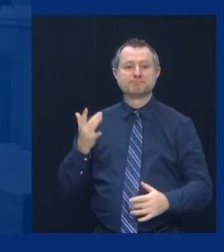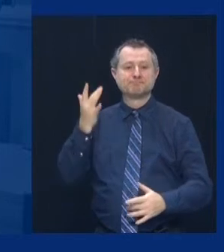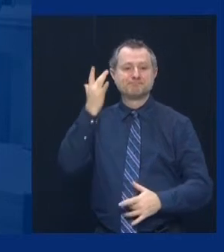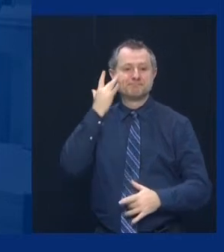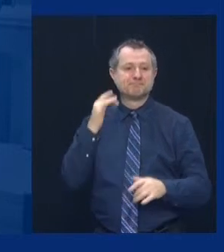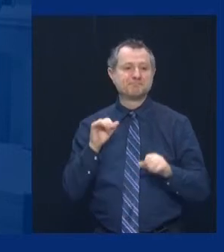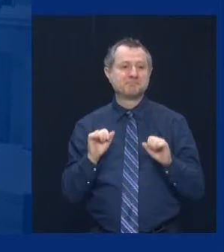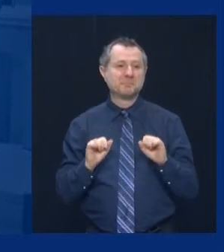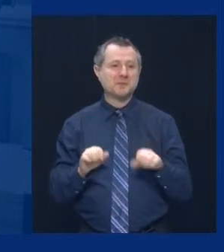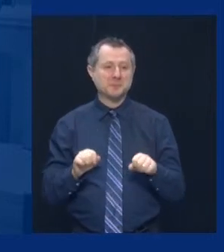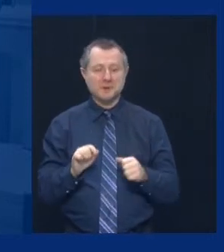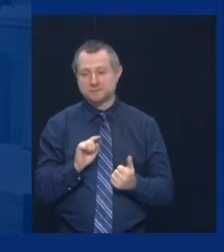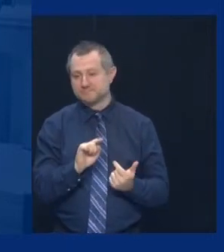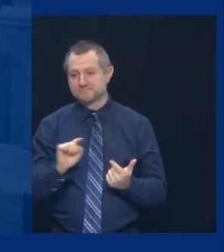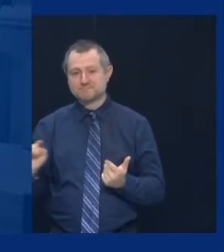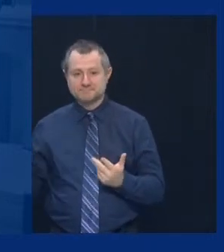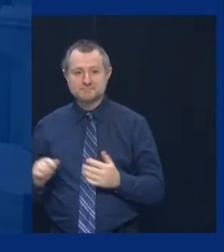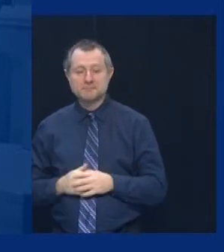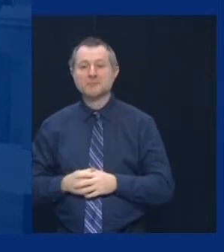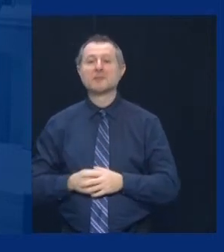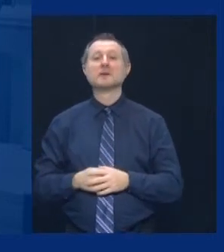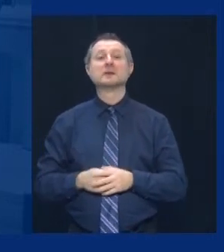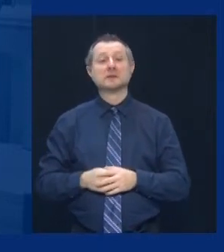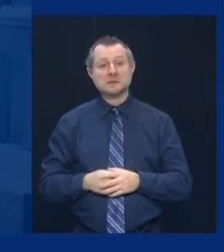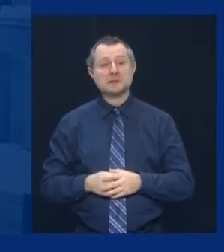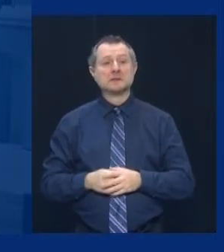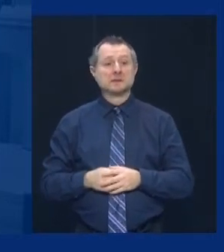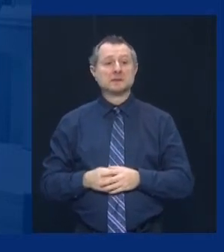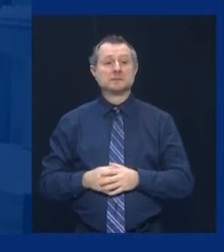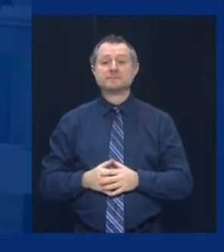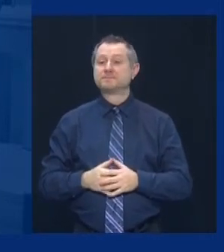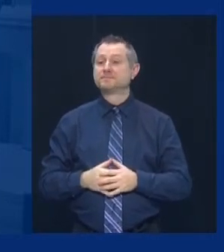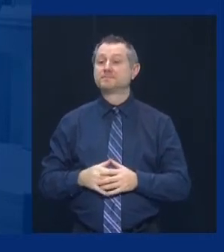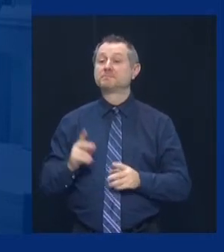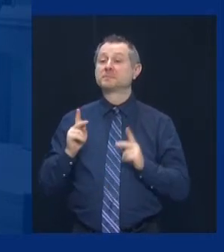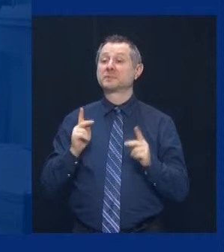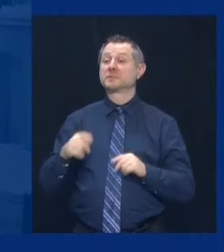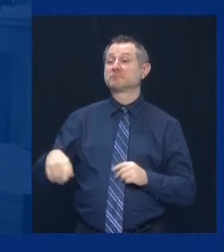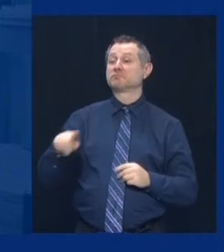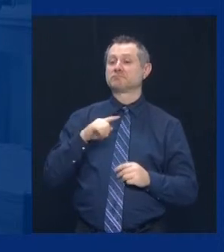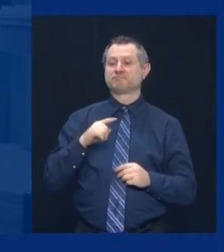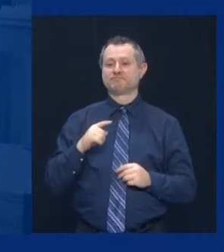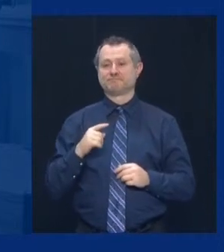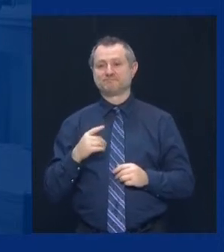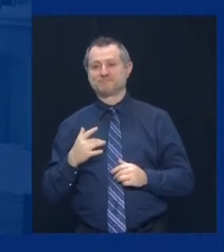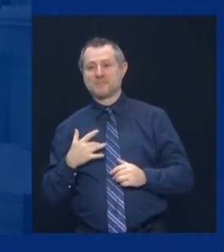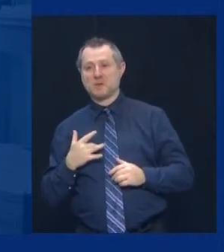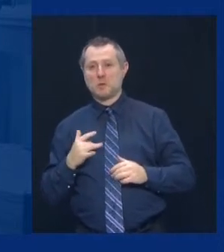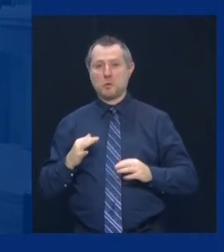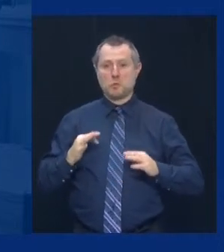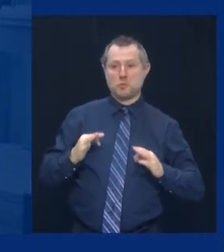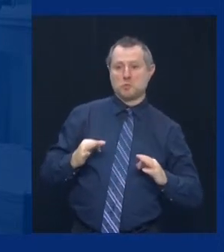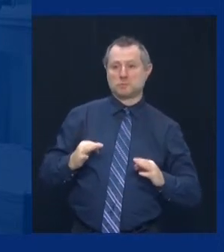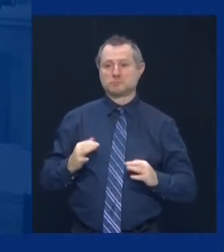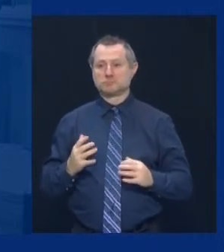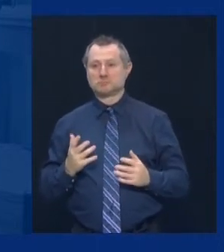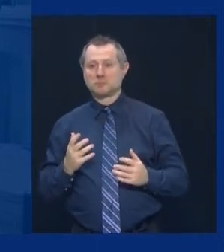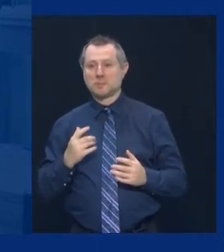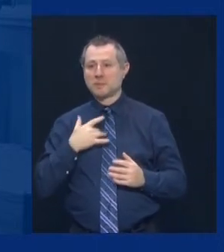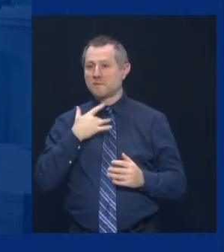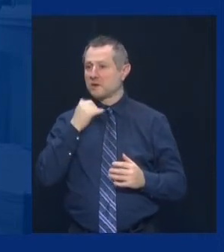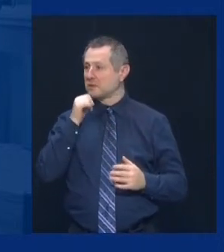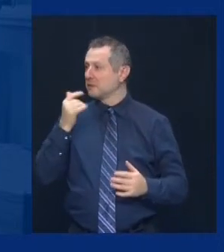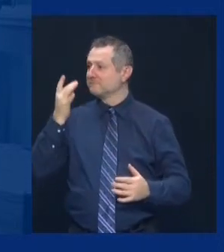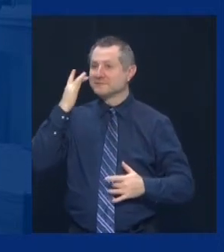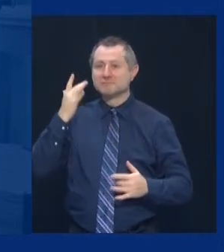Possibly people who were symptomatic, because people who were just doing it as a prophylactic went before. But we'll see over the